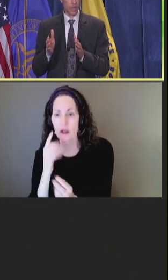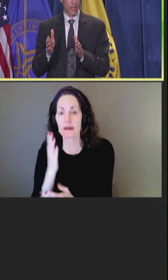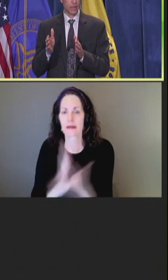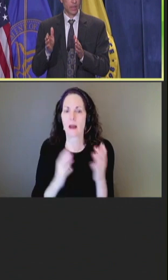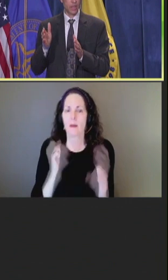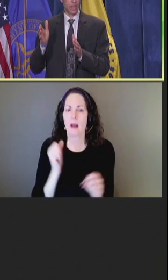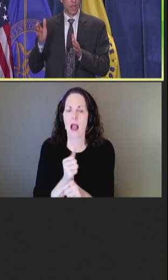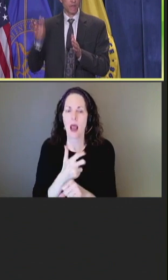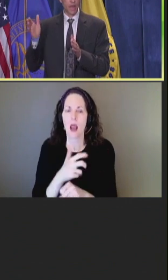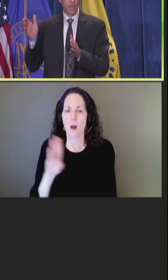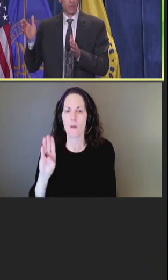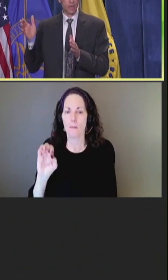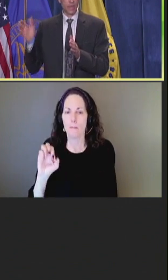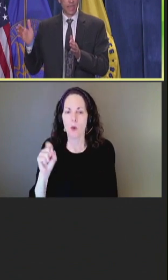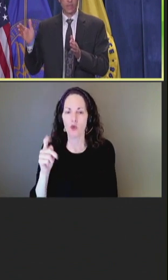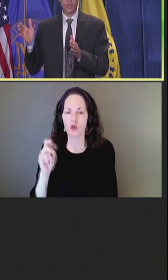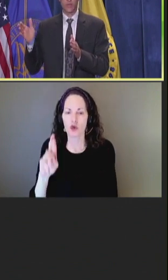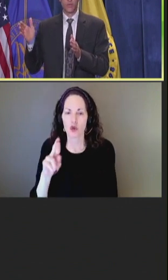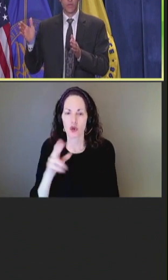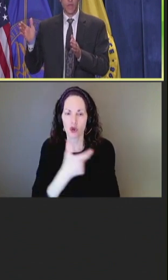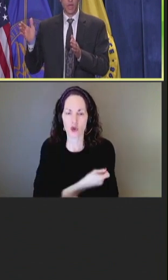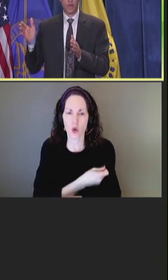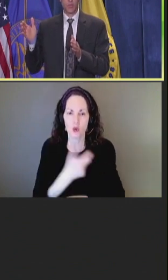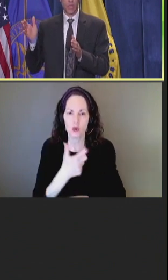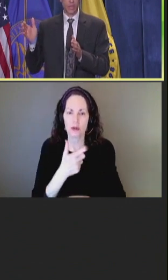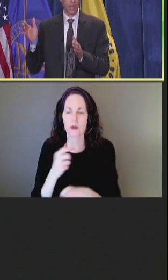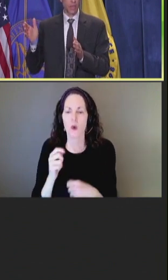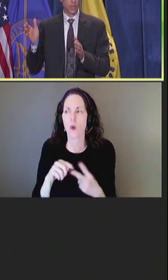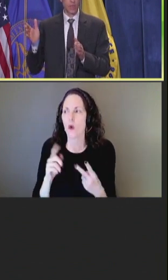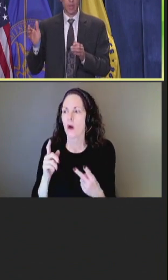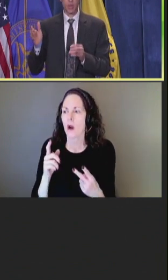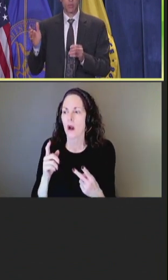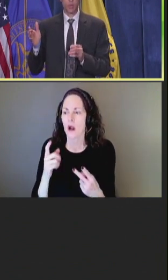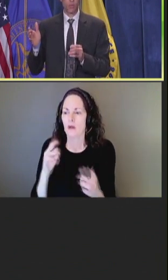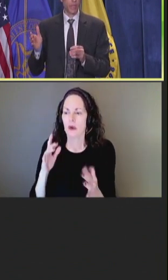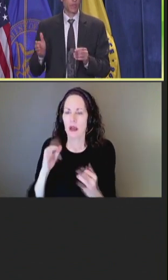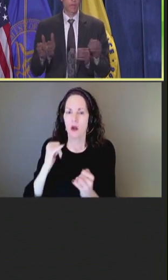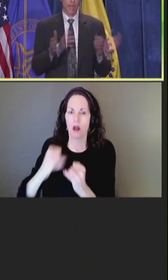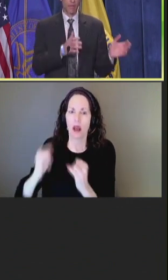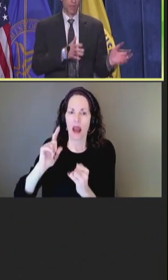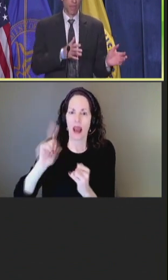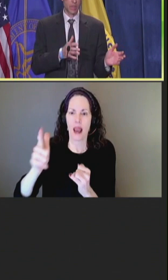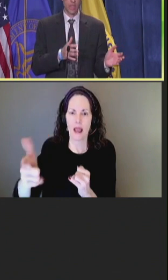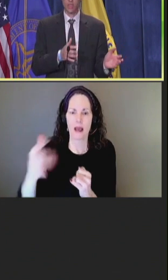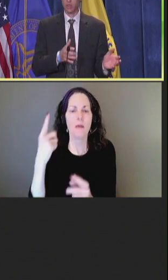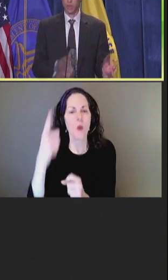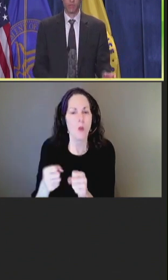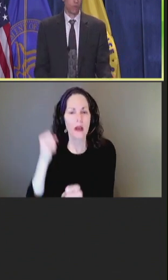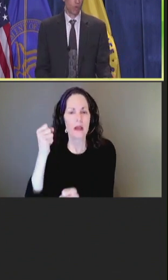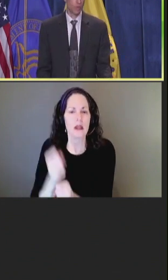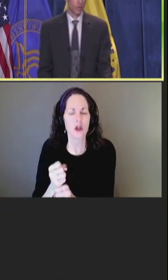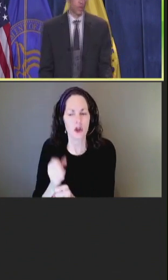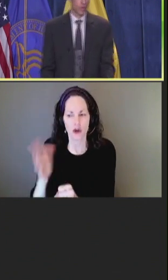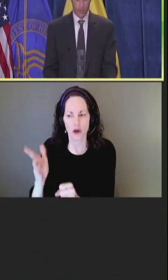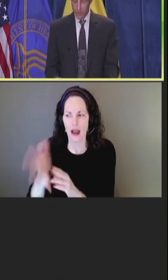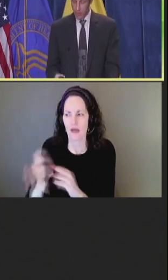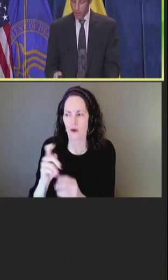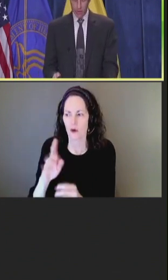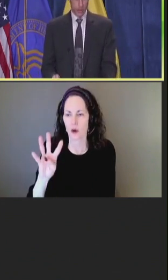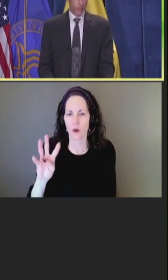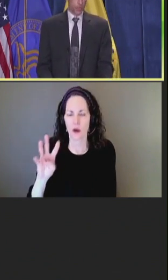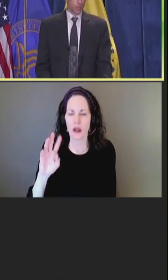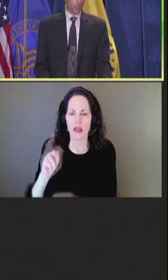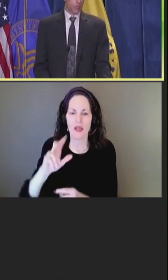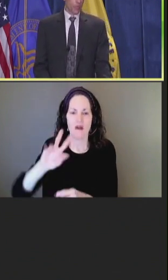and then a final late blood collection about 1.1 years after the randomization, wave 4.